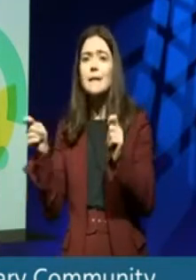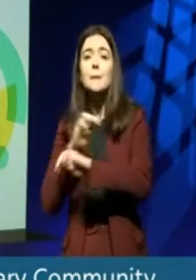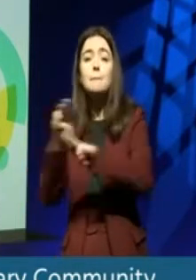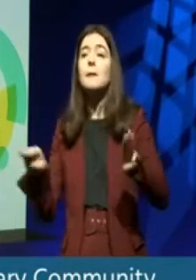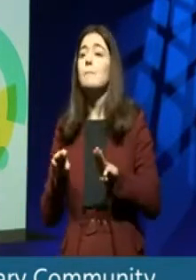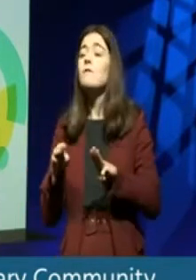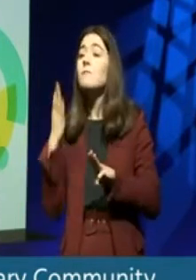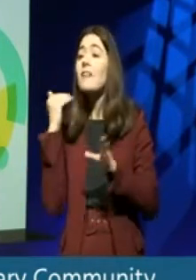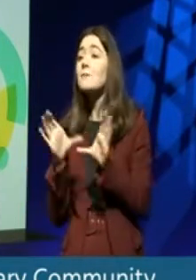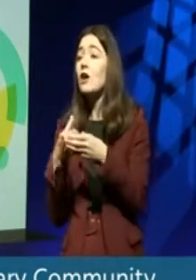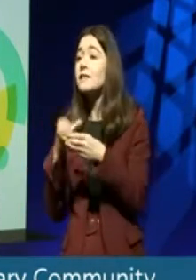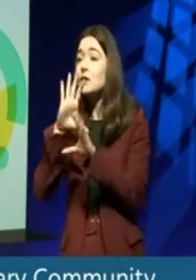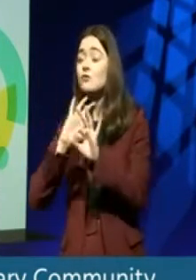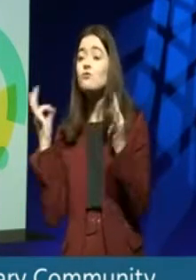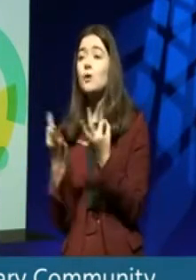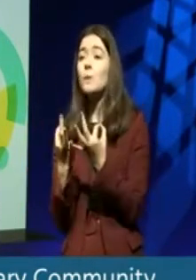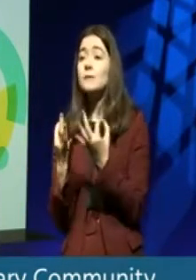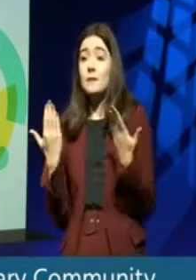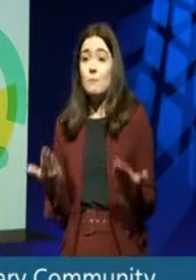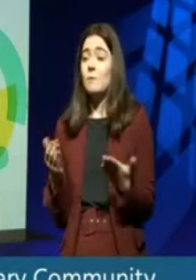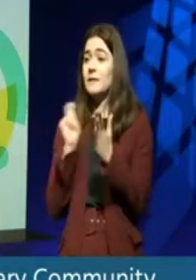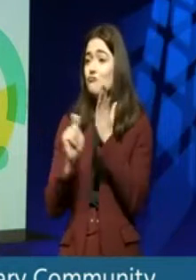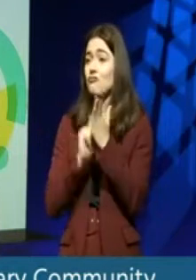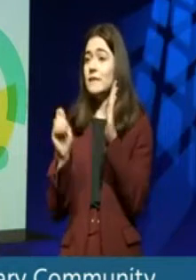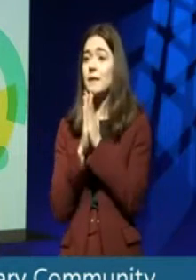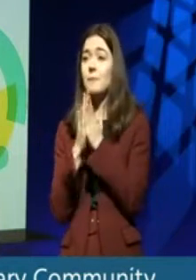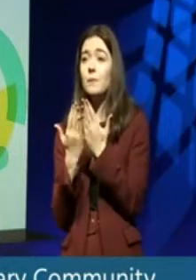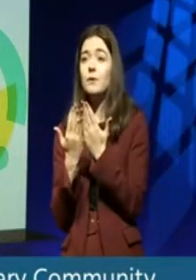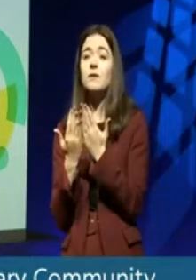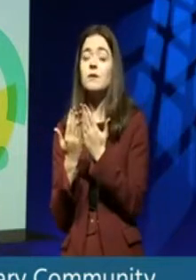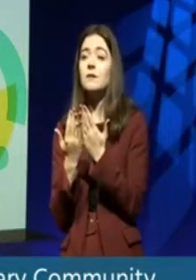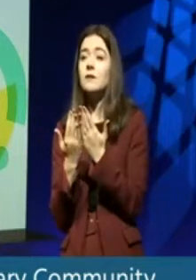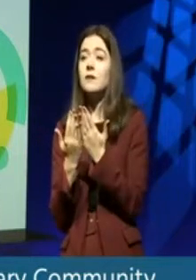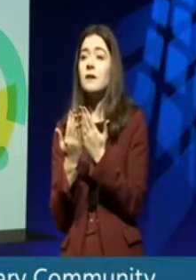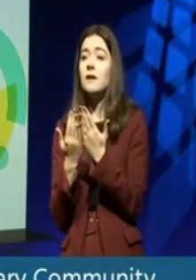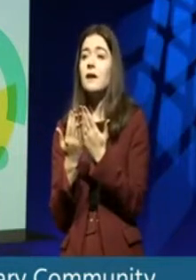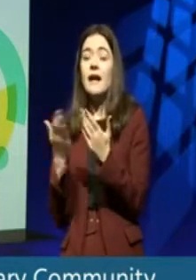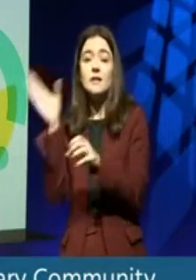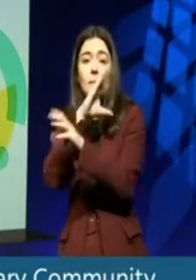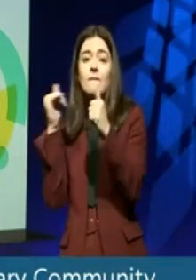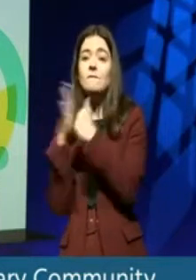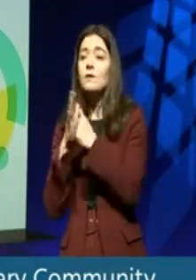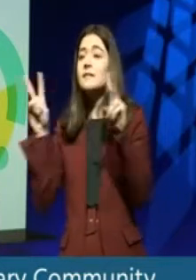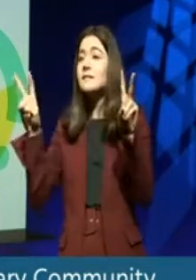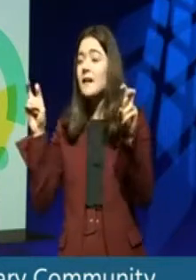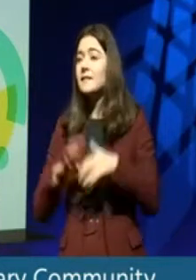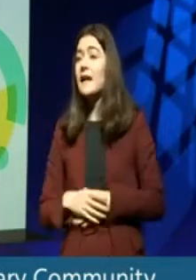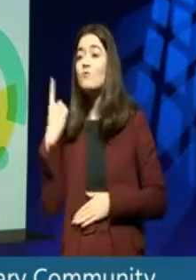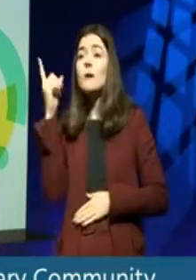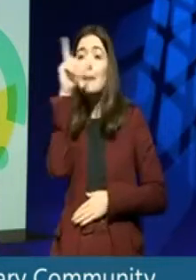know, it's like, at the moment I'm writing a book, and I'm looking for the title of it, and one of those